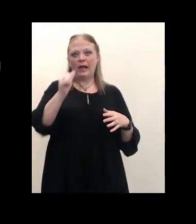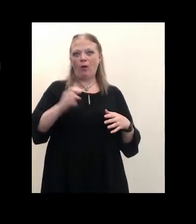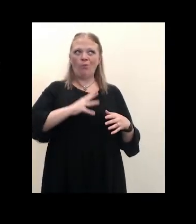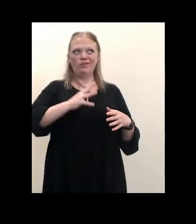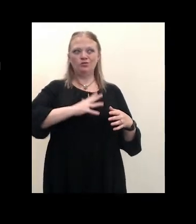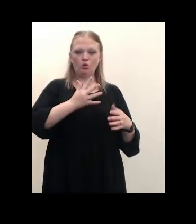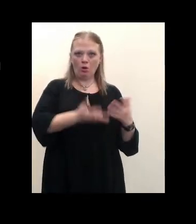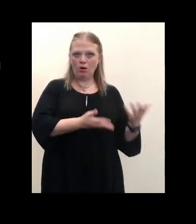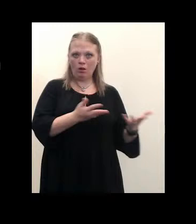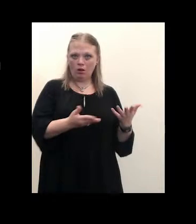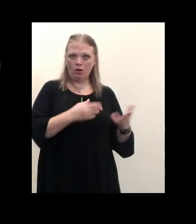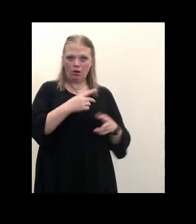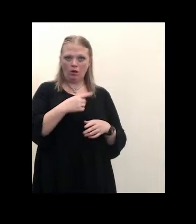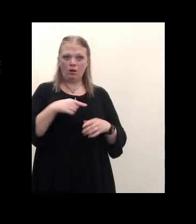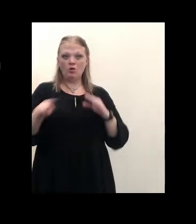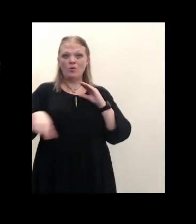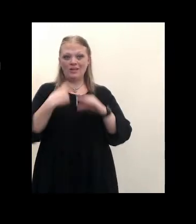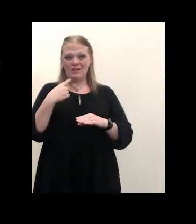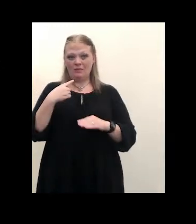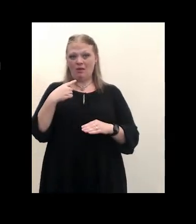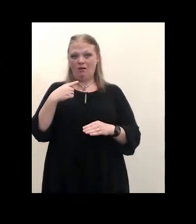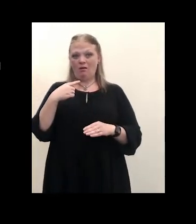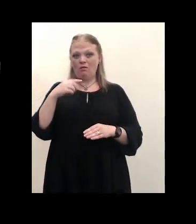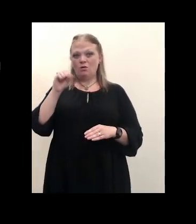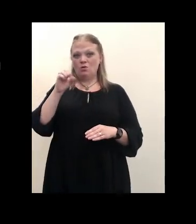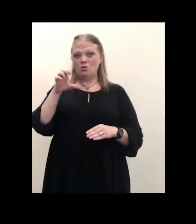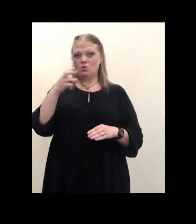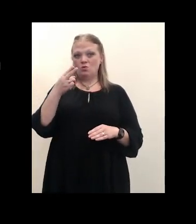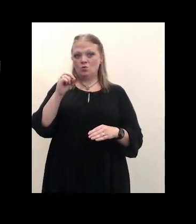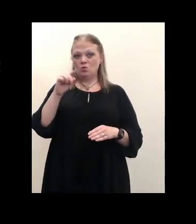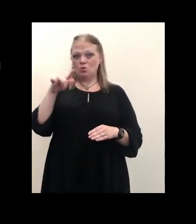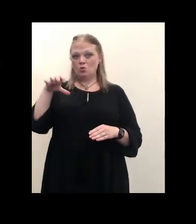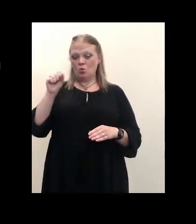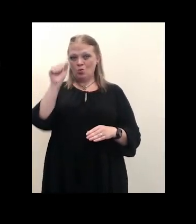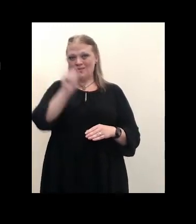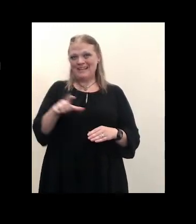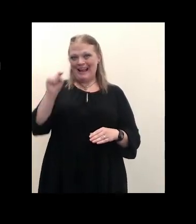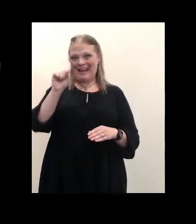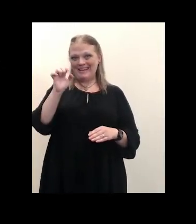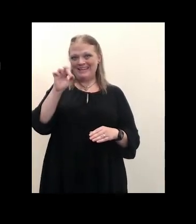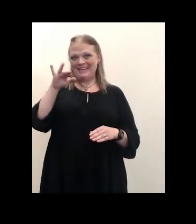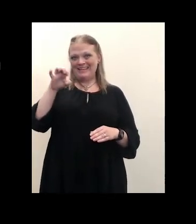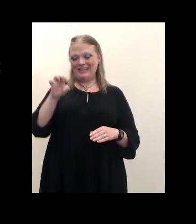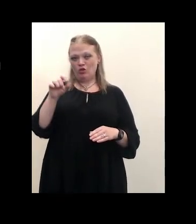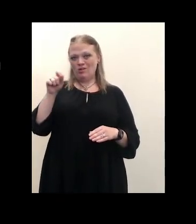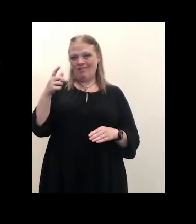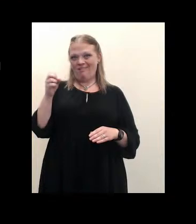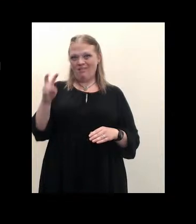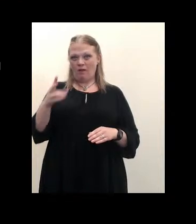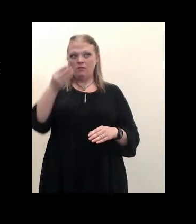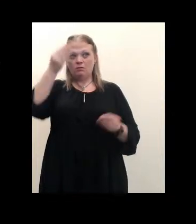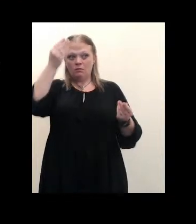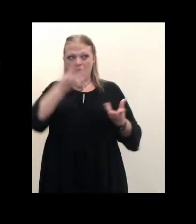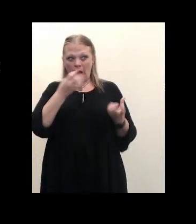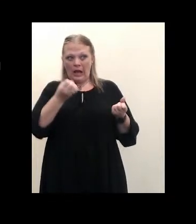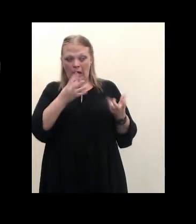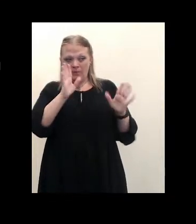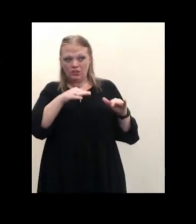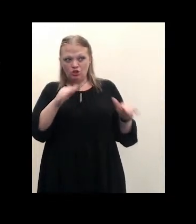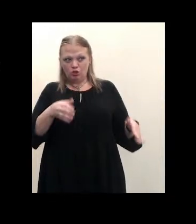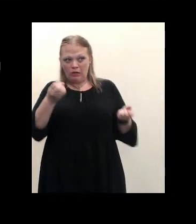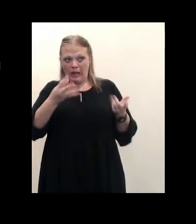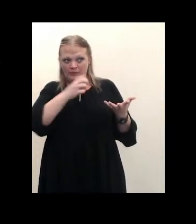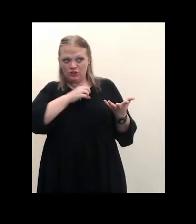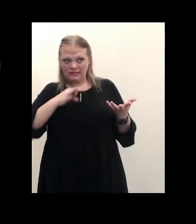is email us at schools@erie.gov, tell us how many children, how many staff they have. If they do this by November 3rd, we